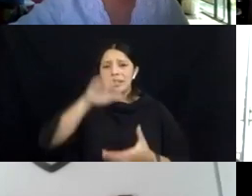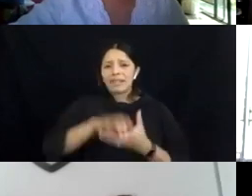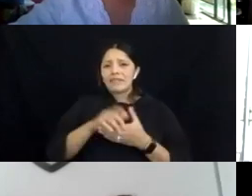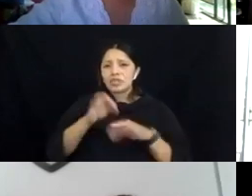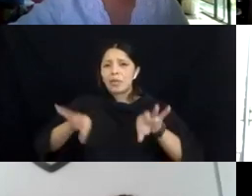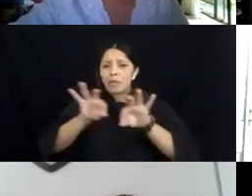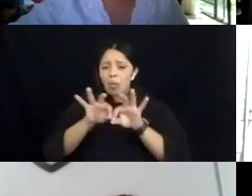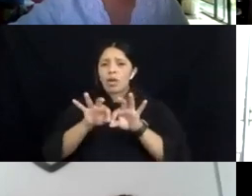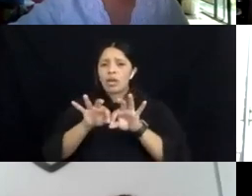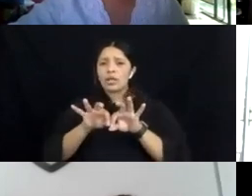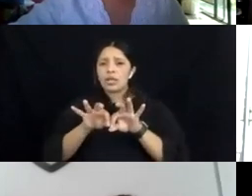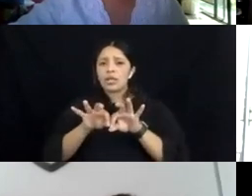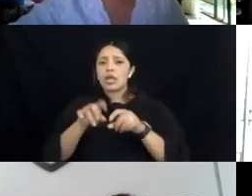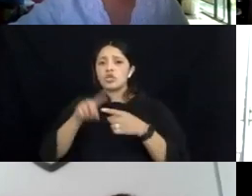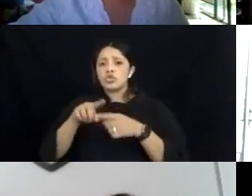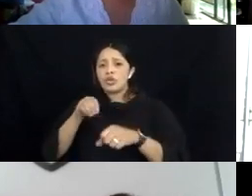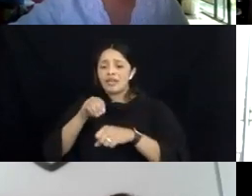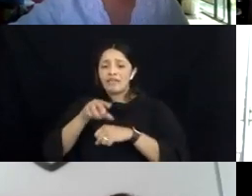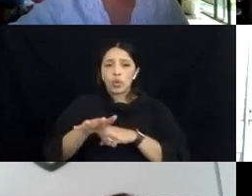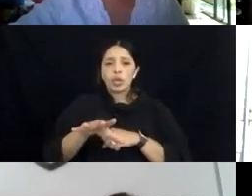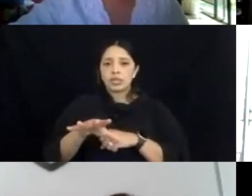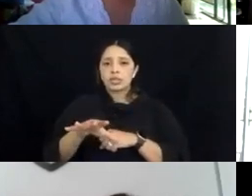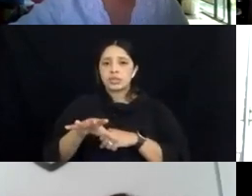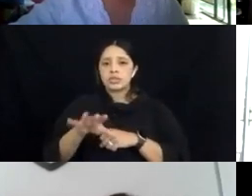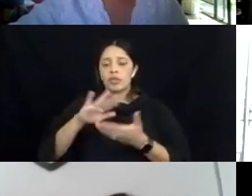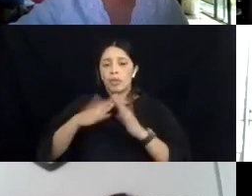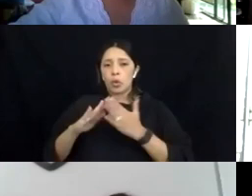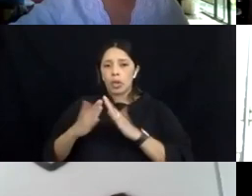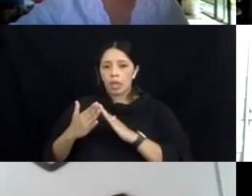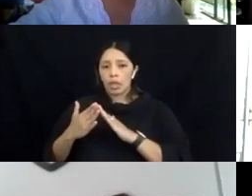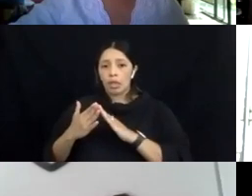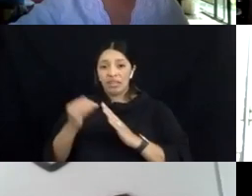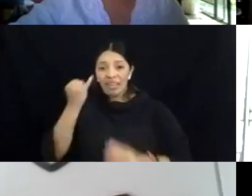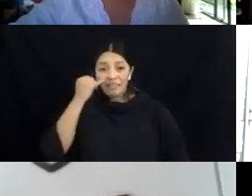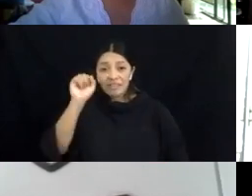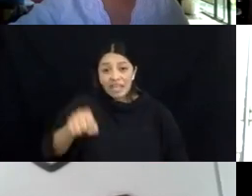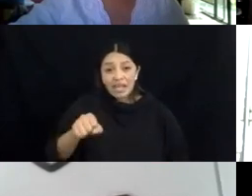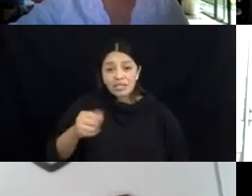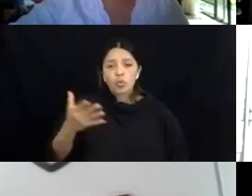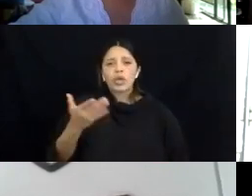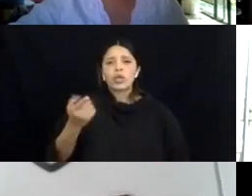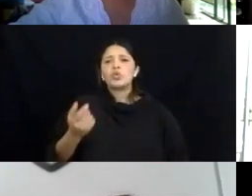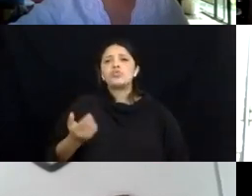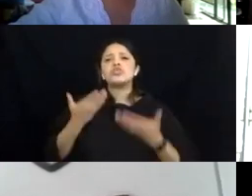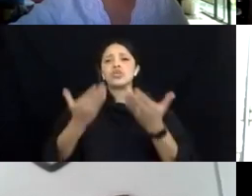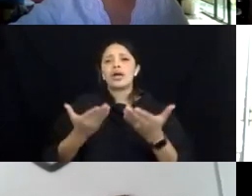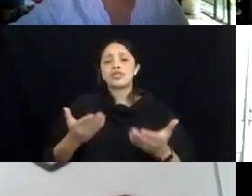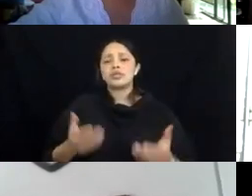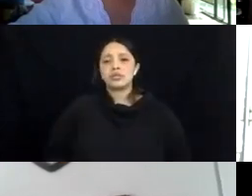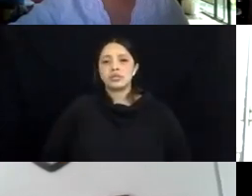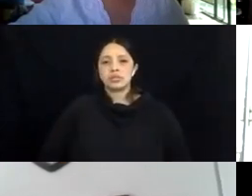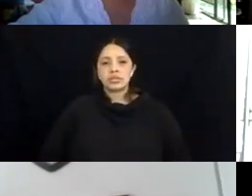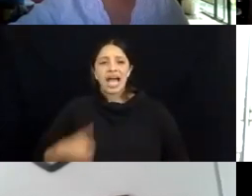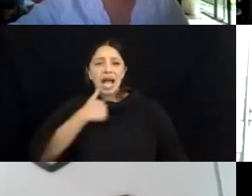it is an important factor to influence presence in the community? If it is, what do you suggest? I'm sorry, I